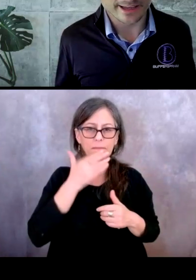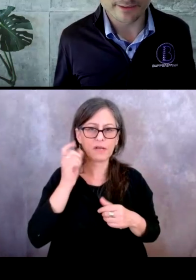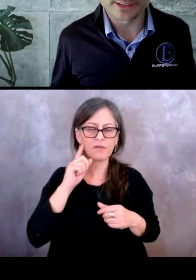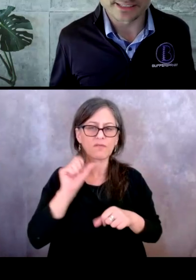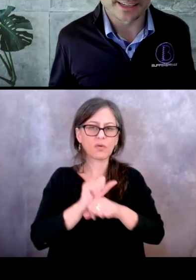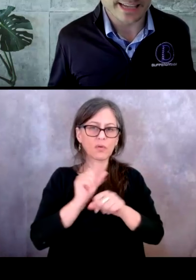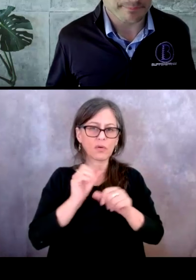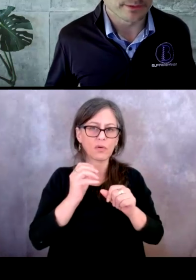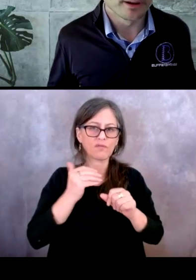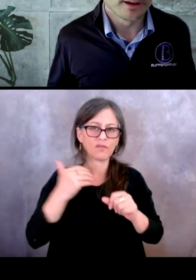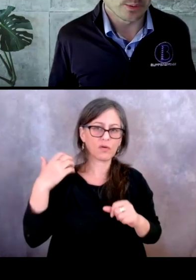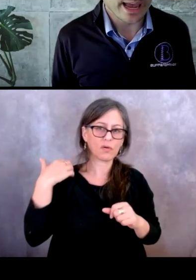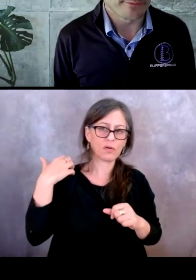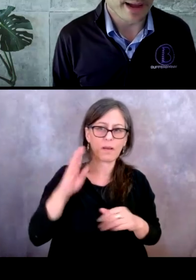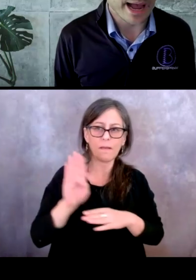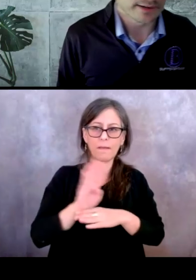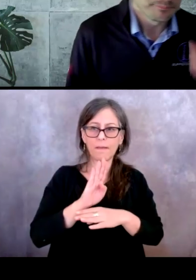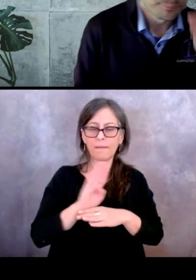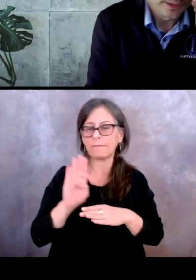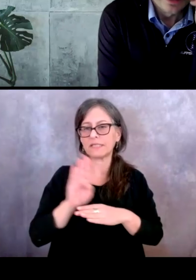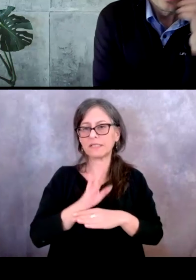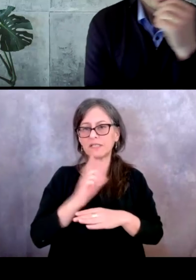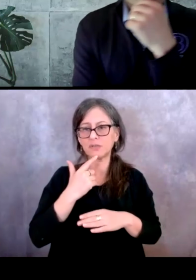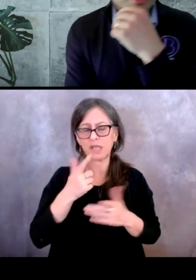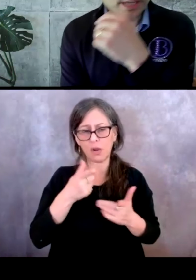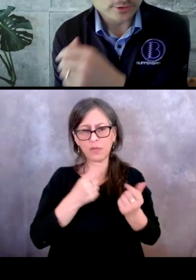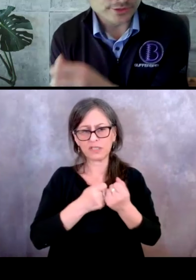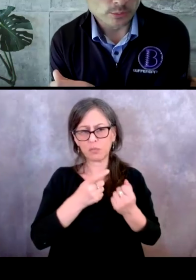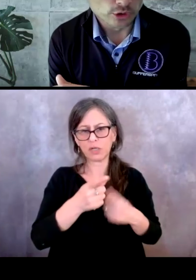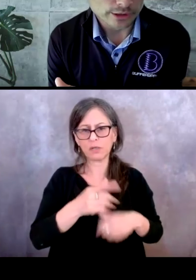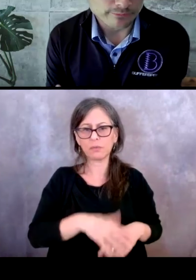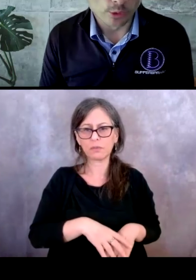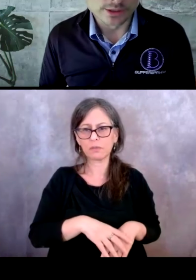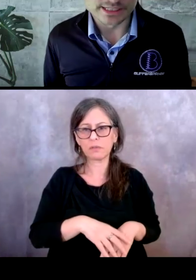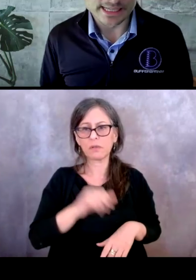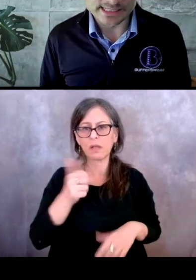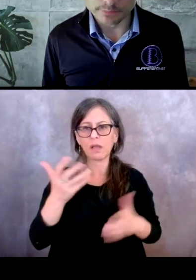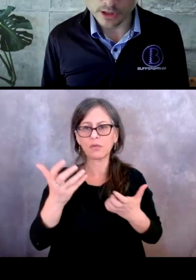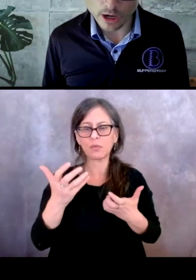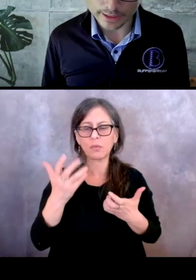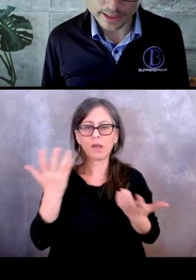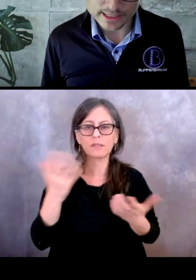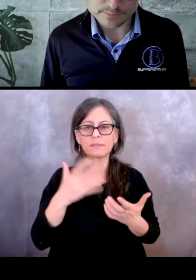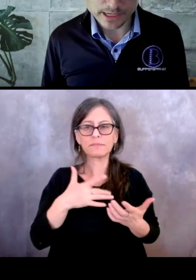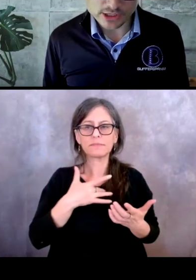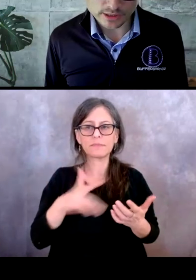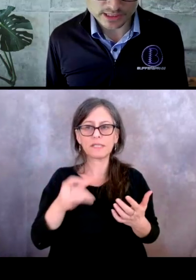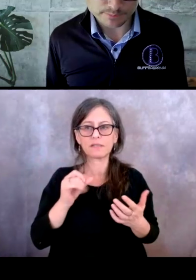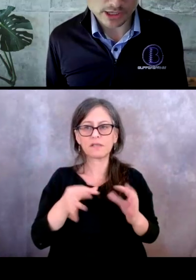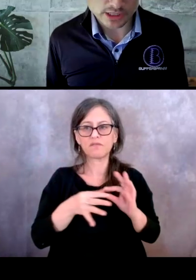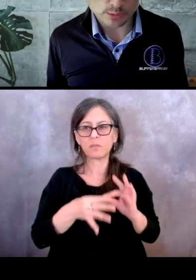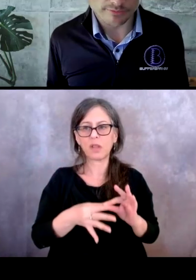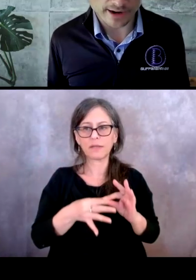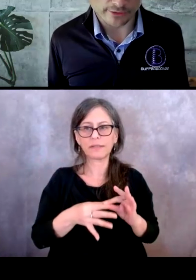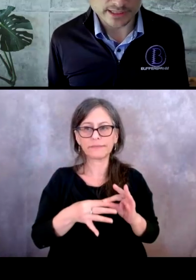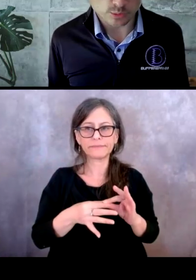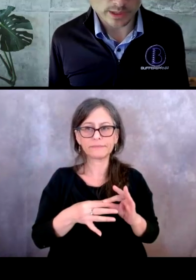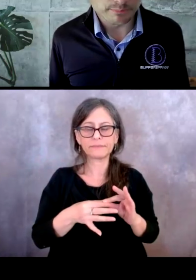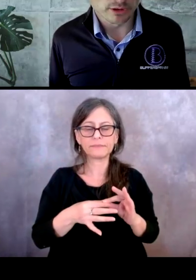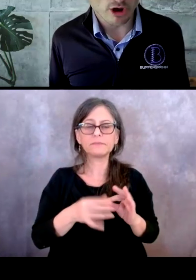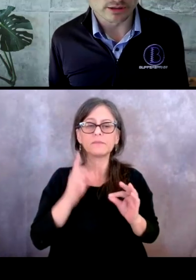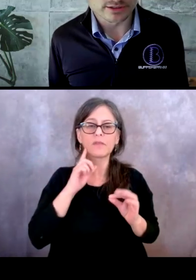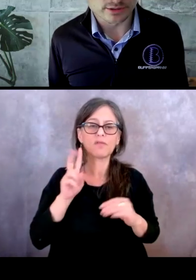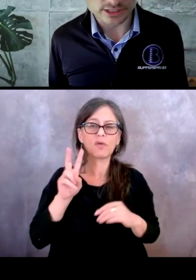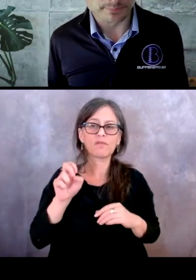and say, hey, if this does happen, we have your back. The other thing that we're looking for is a sense of belonging, especially with veterans.